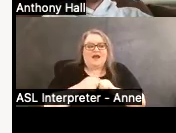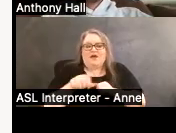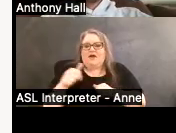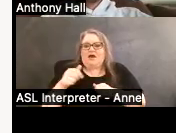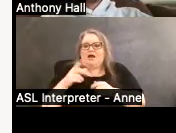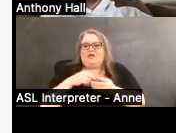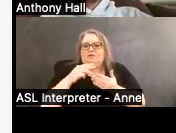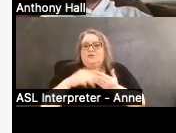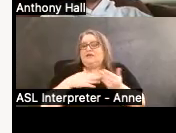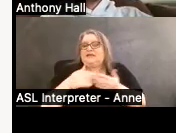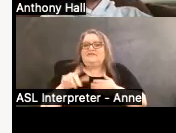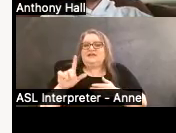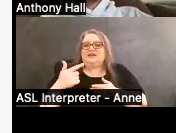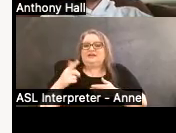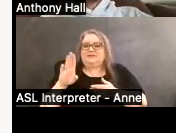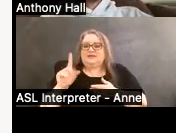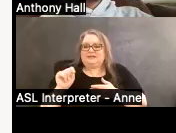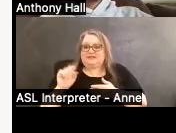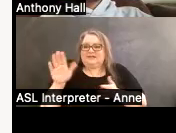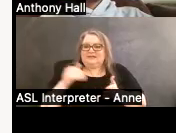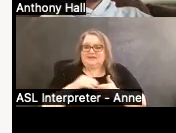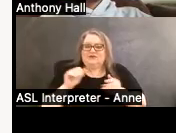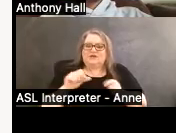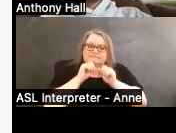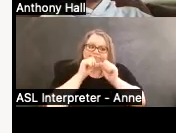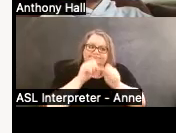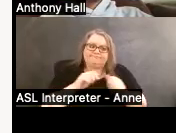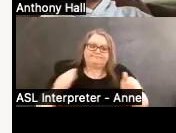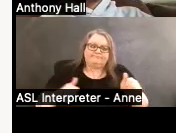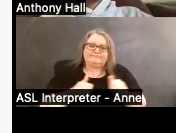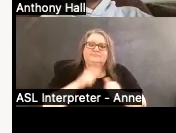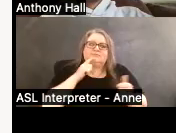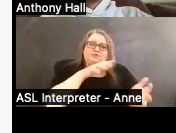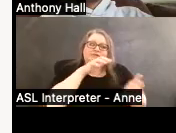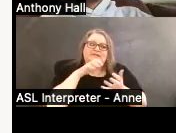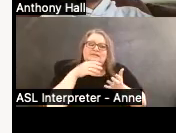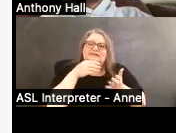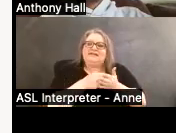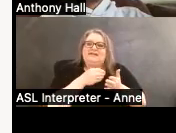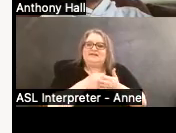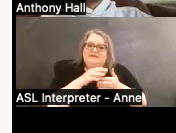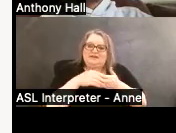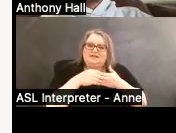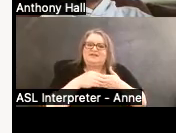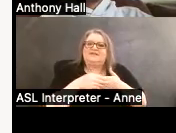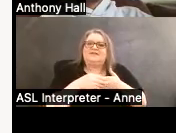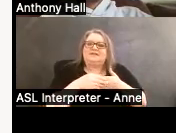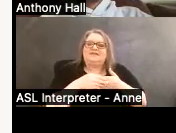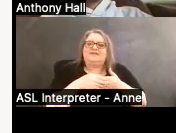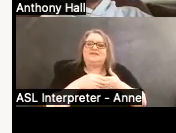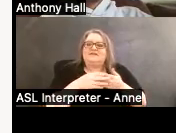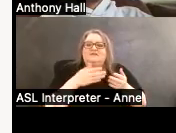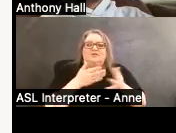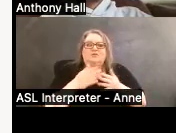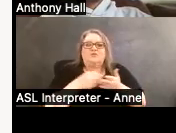LGBT Center can continue to pursue to receive flex funding through the funders, and or however we make